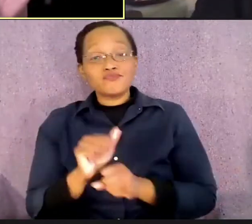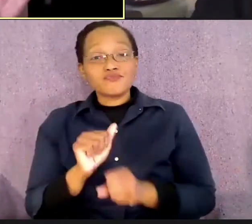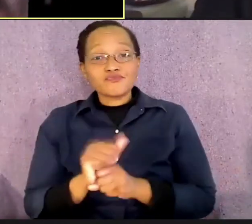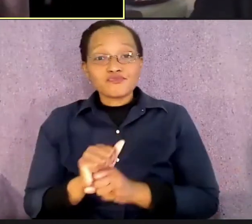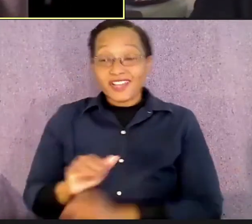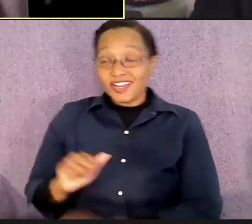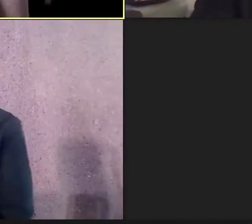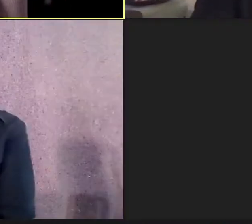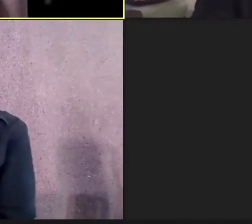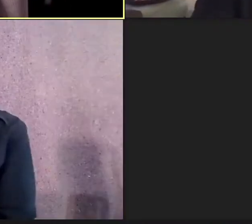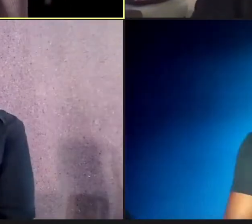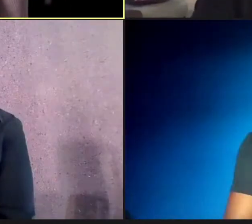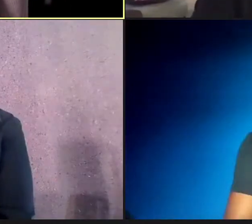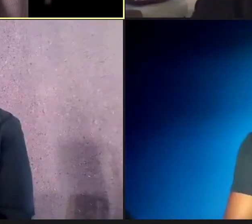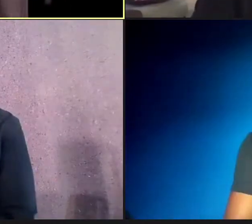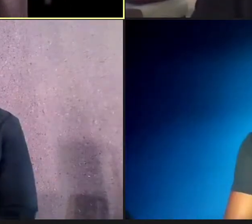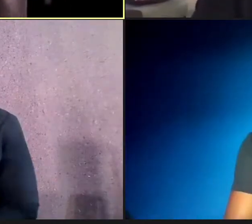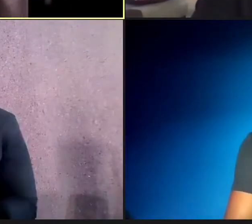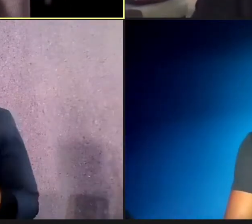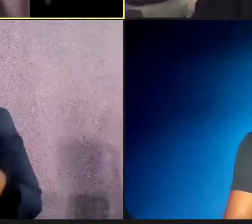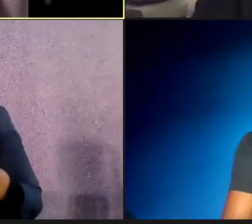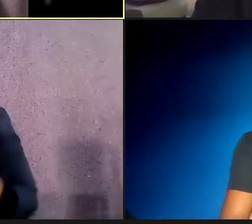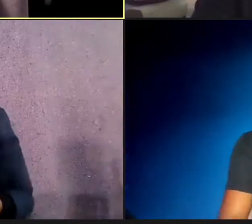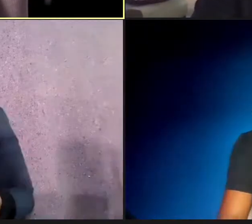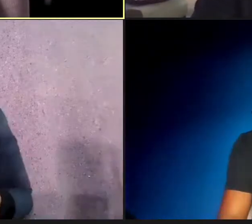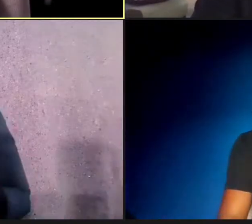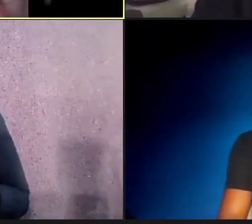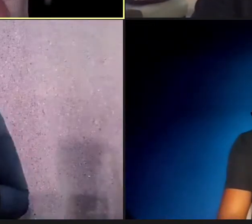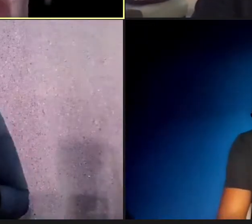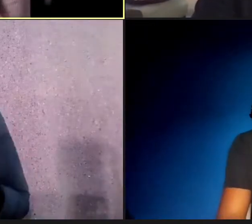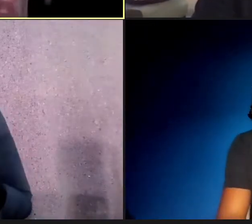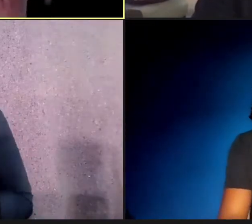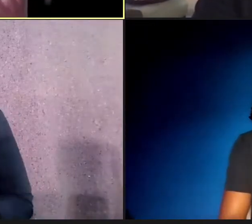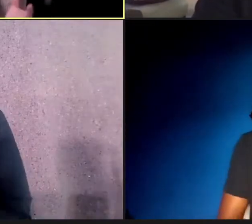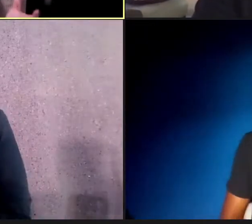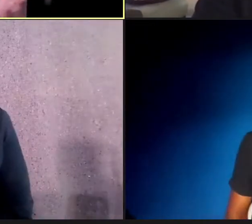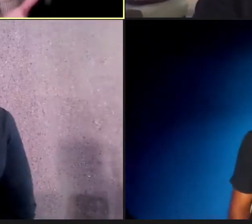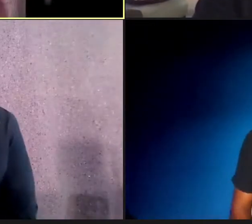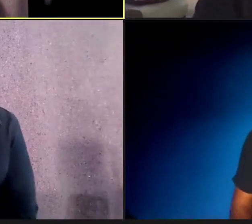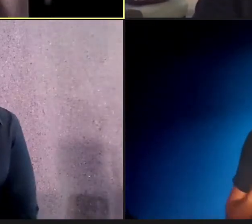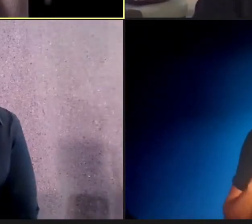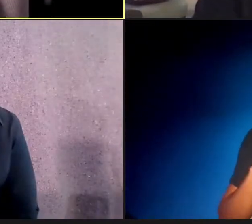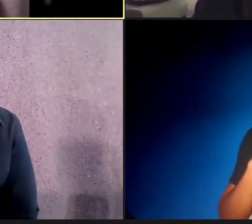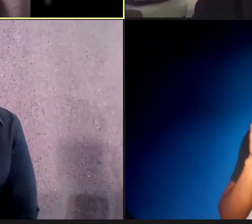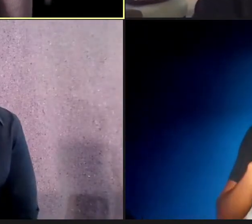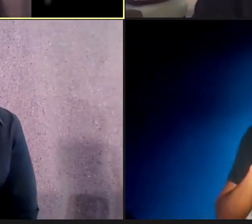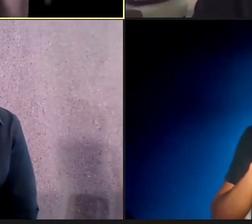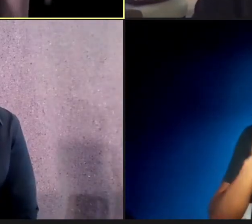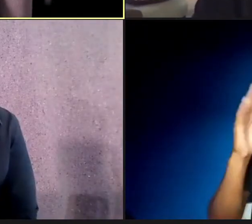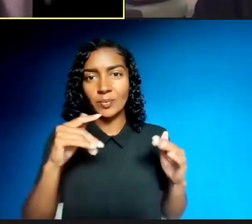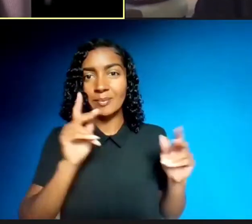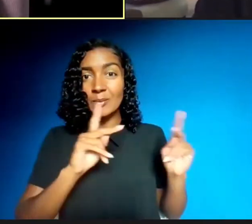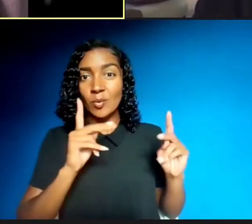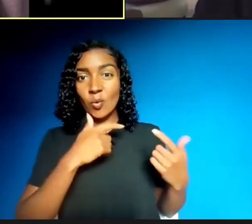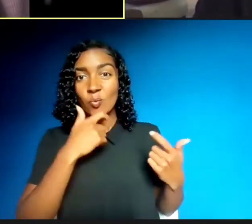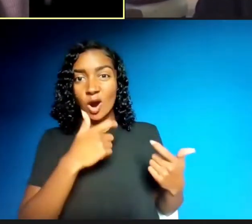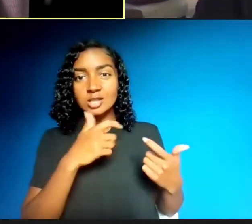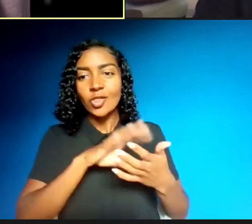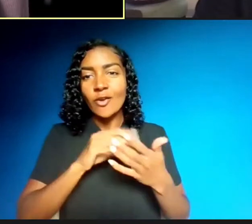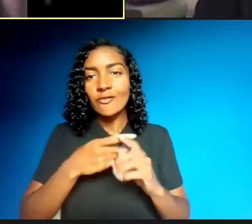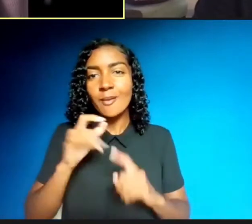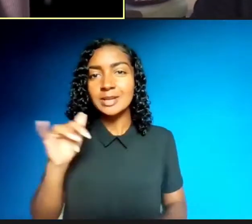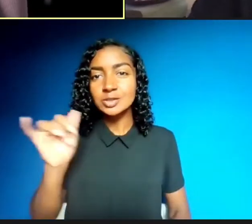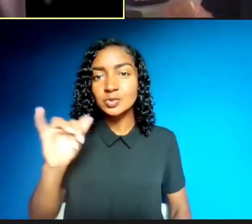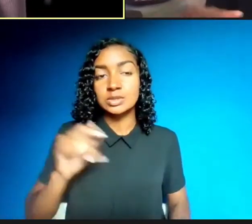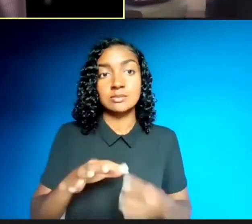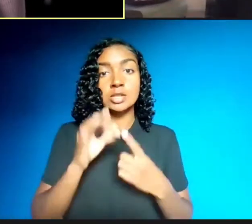because, again, like I said, I'm a big fan. I've learned so much from it, and I do hope that people who are watching it learn from it too, especially in your other platforms